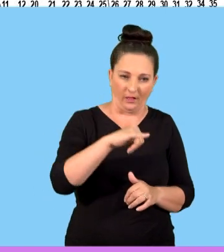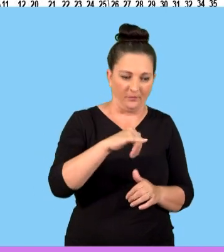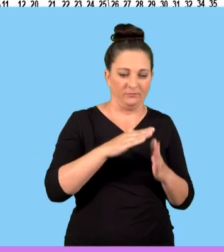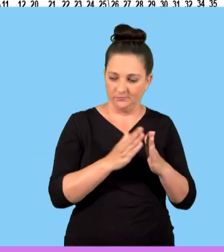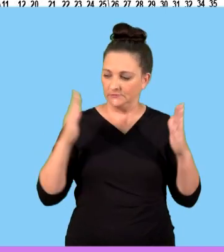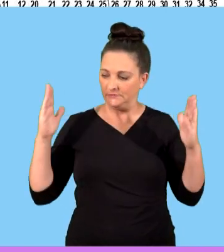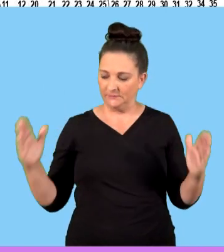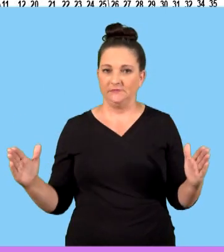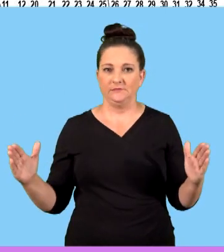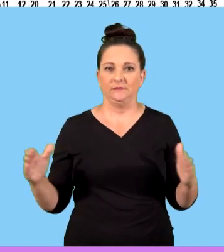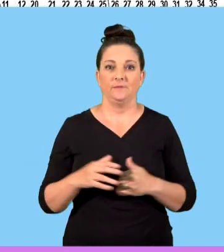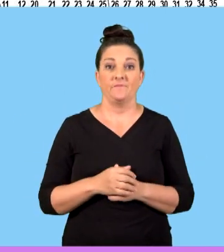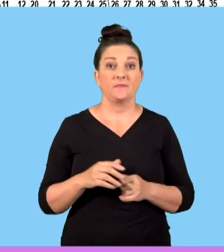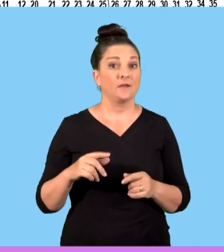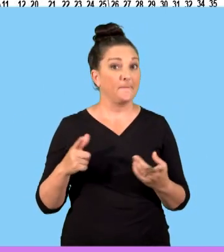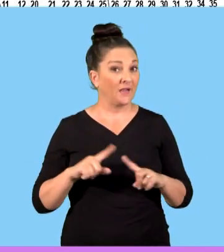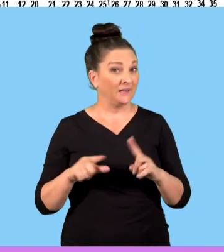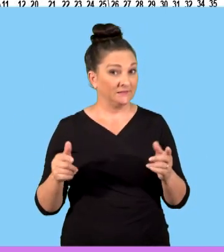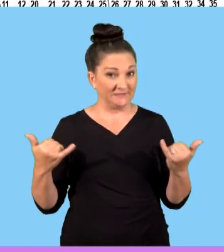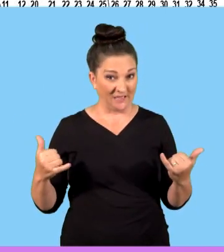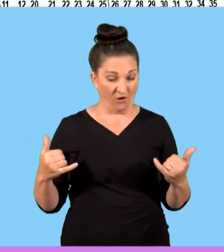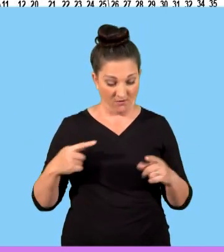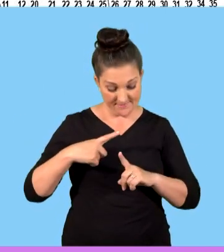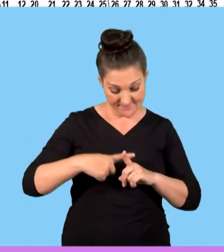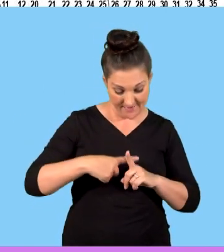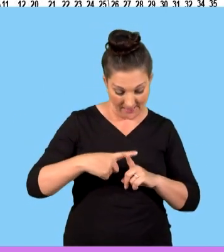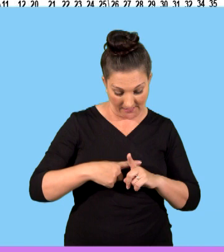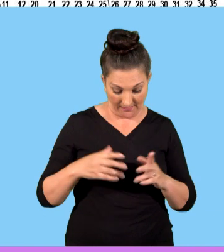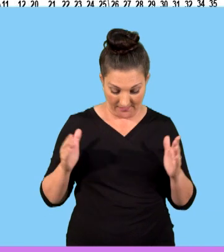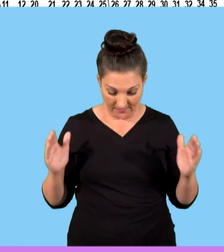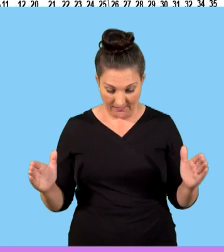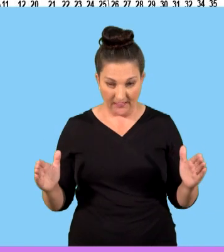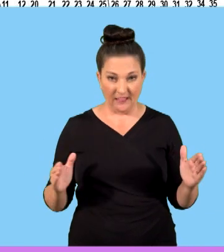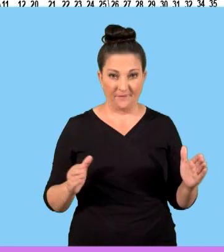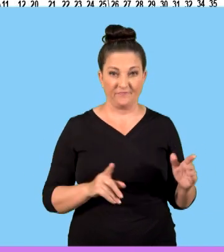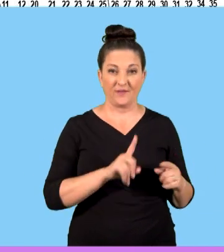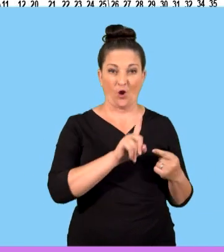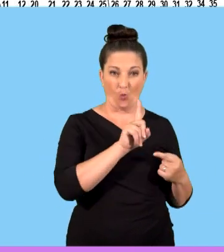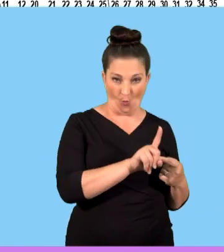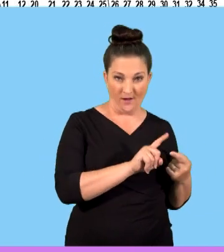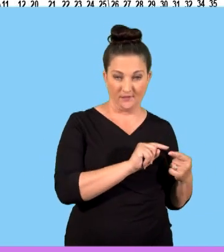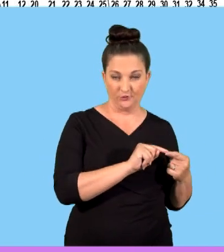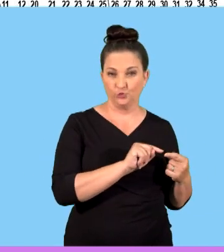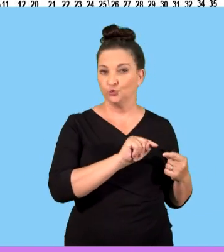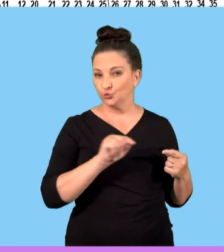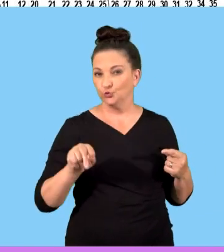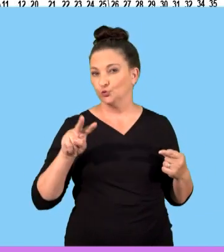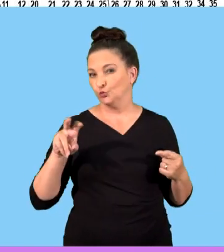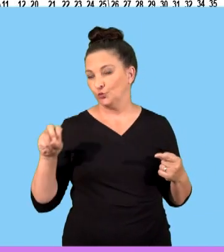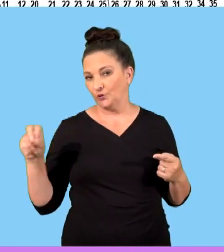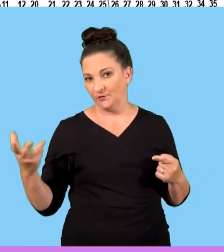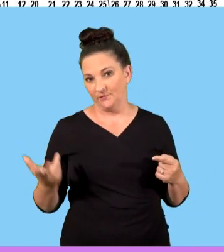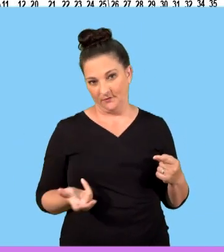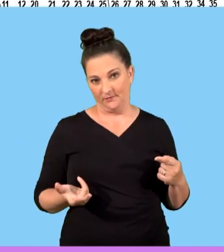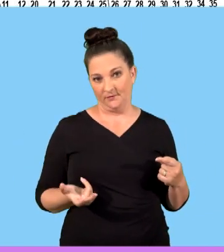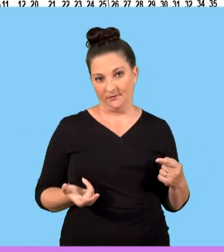cases in our subject. So it further on says, if the scale of the seating plan is 1:200,